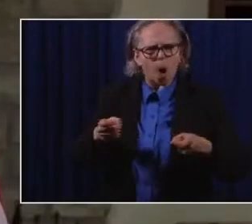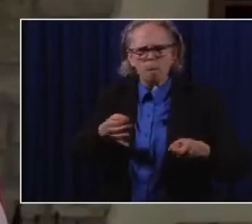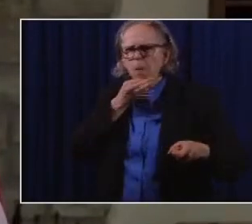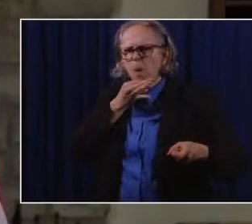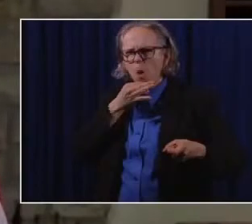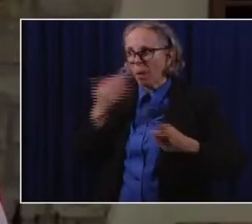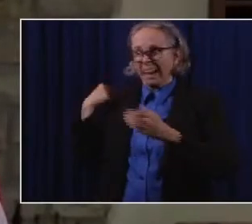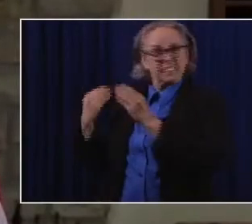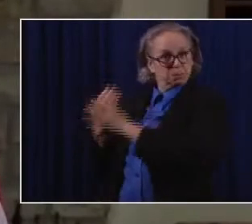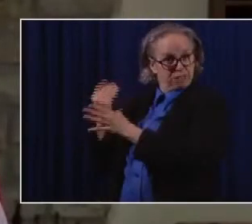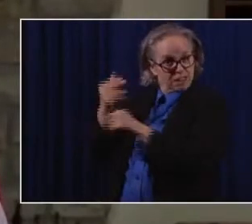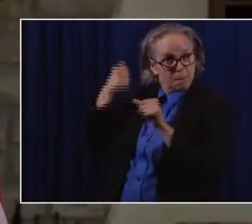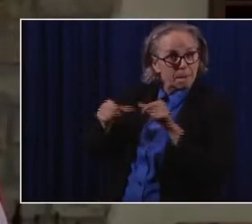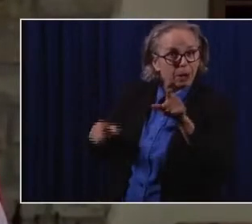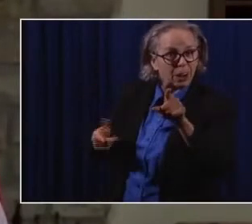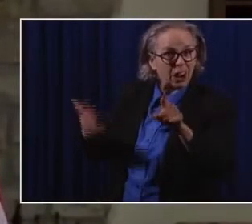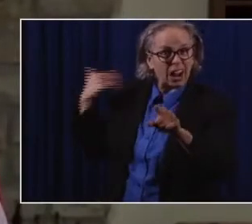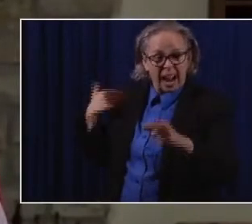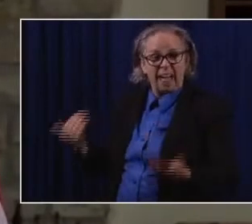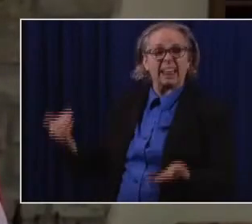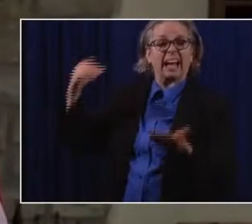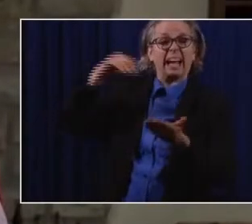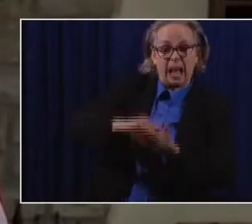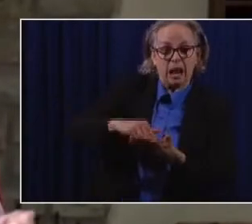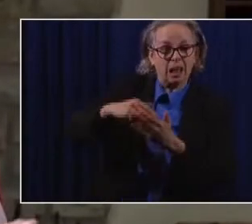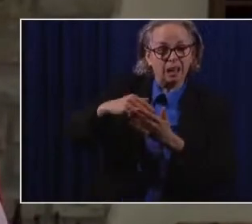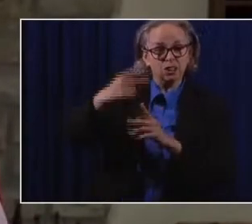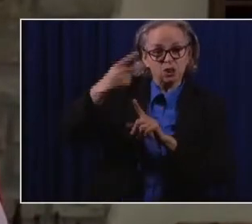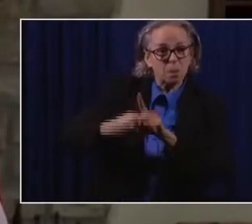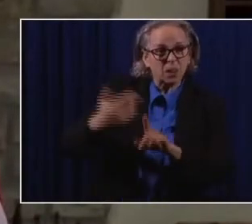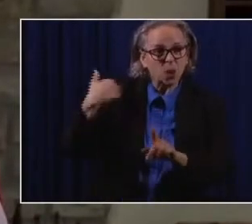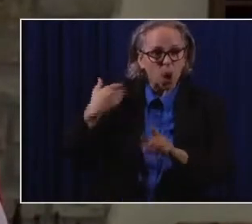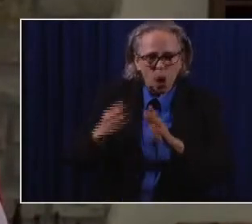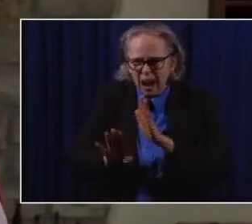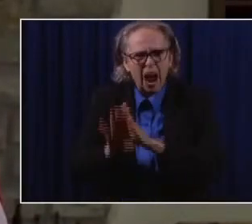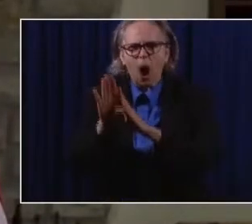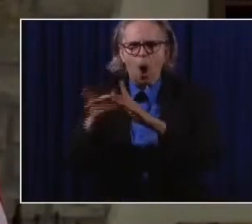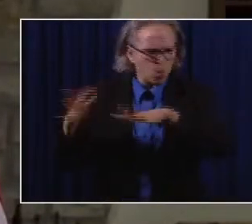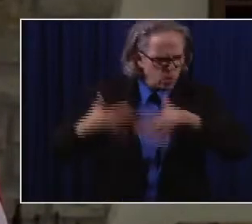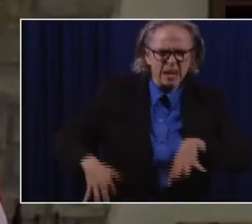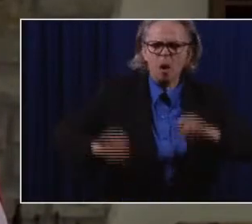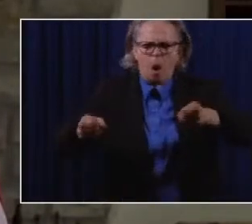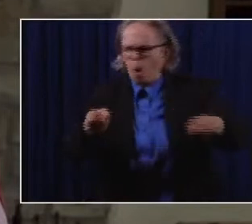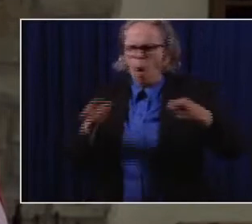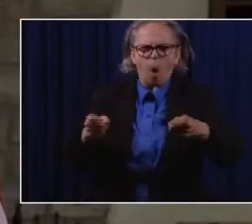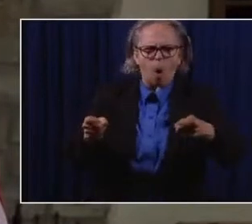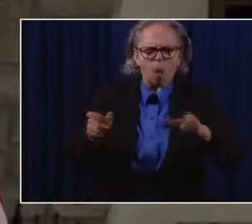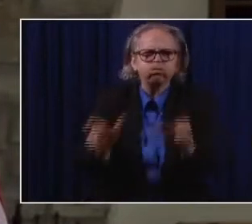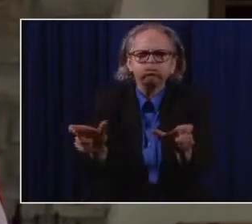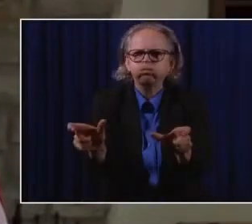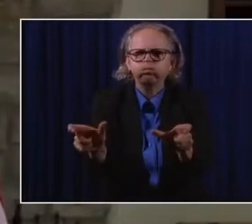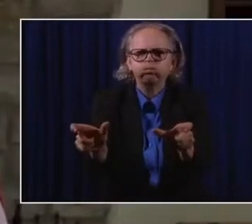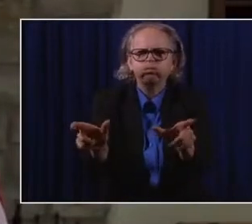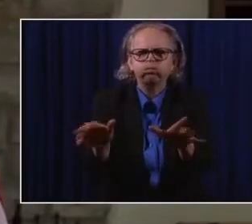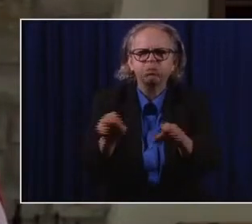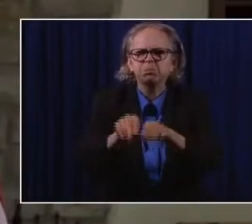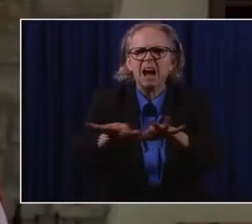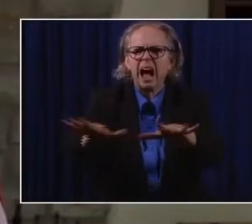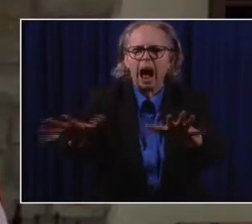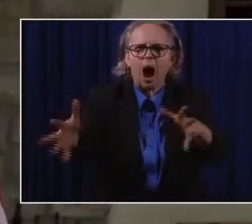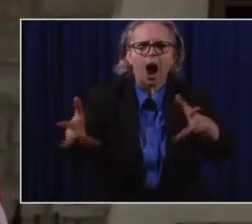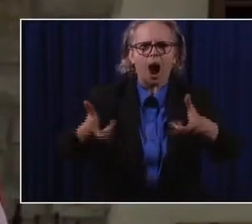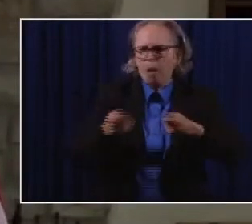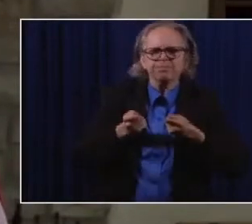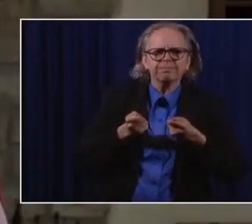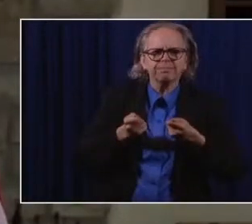ago, when it was starting to spike back up, we knocked it down again with very significant mask wearing in those parts